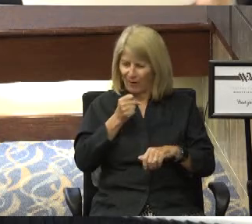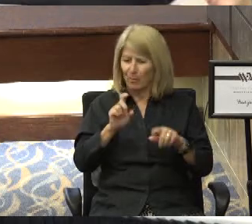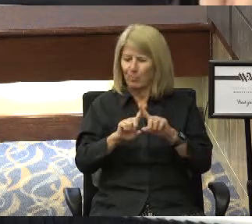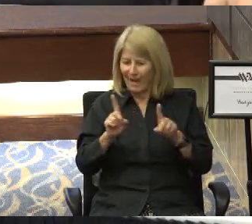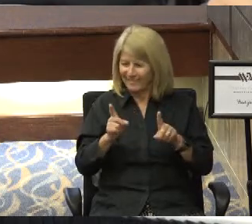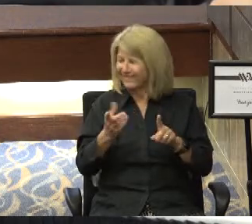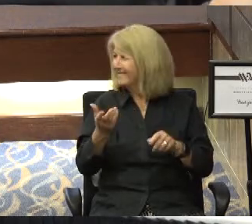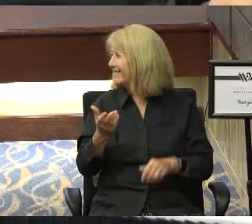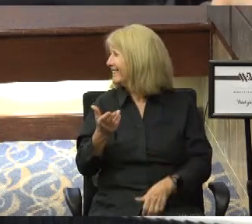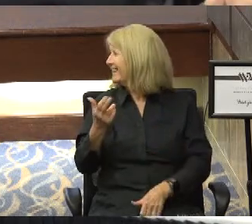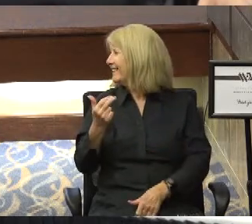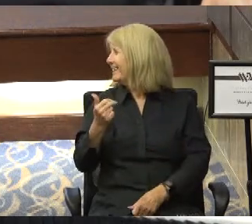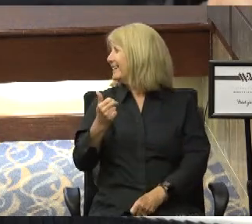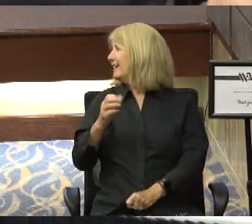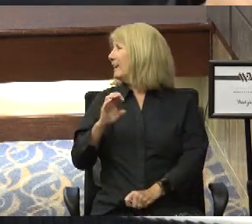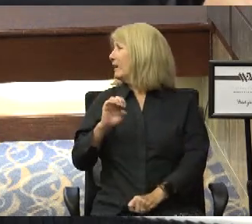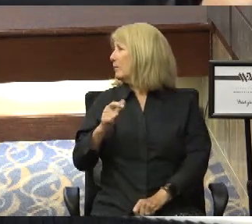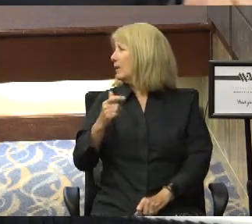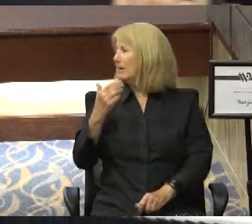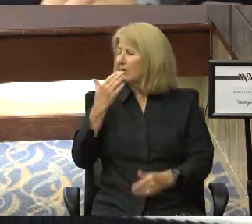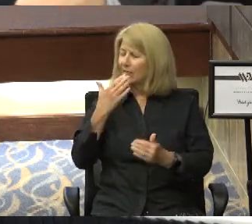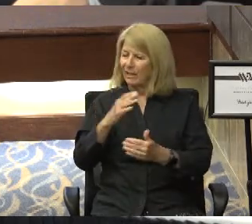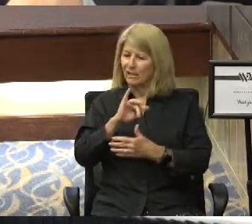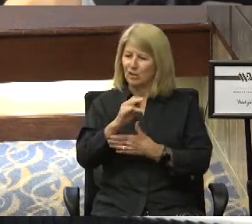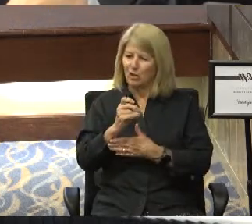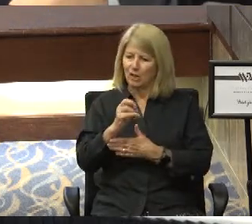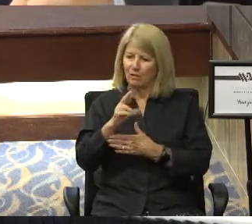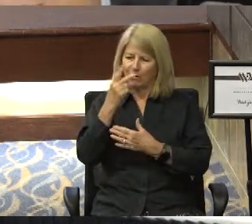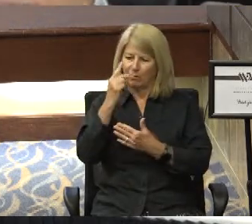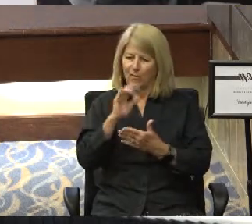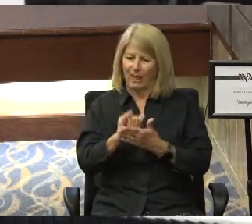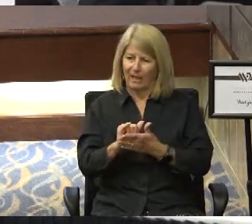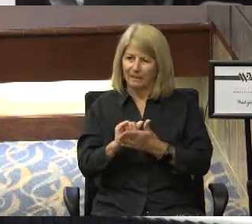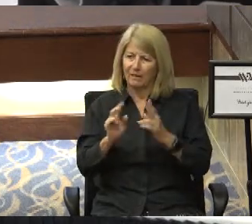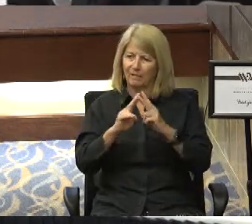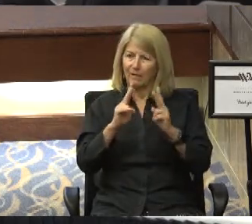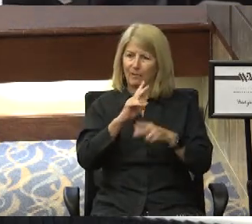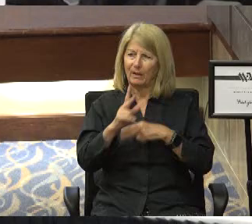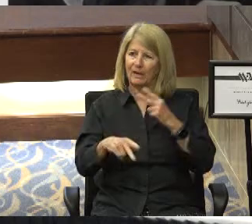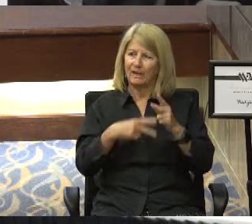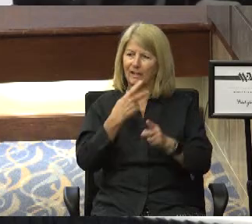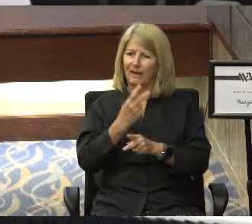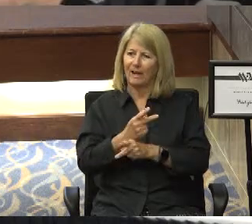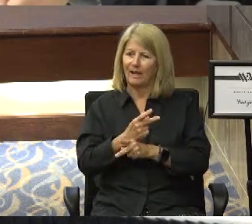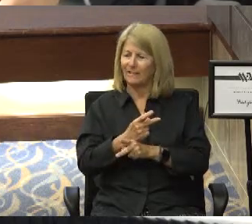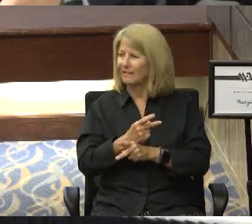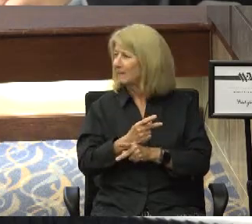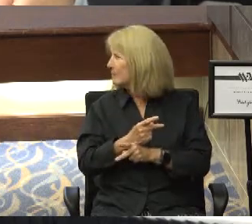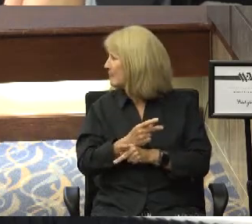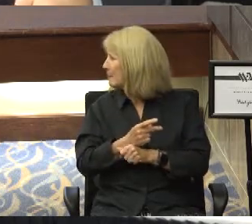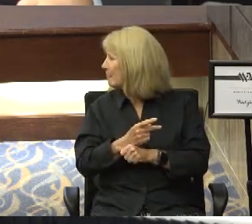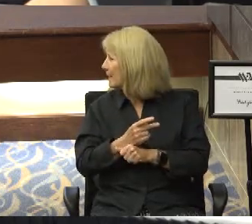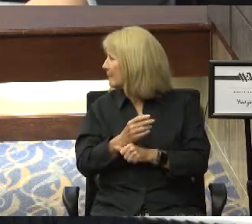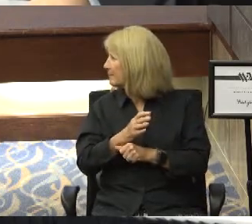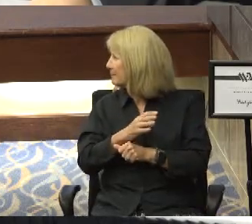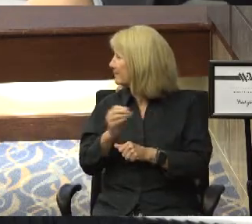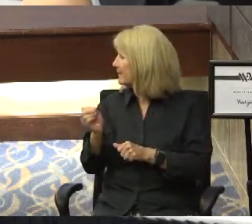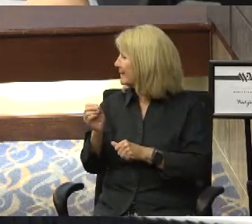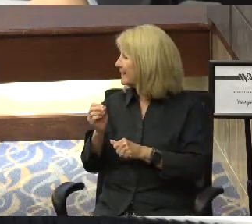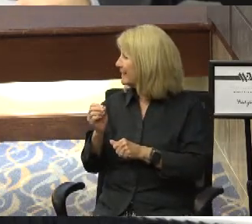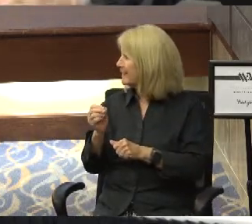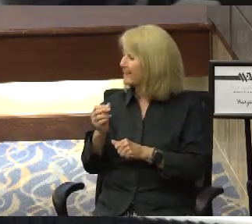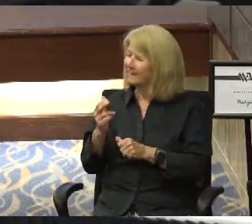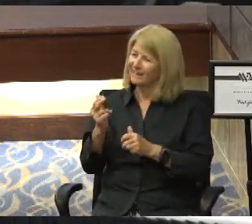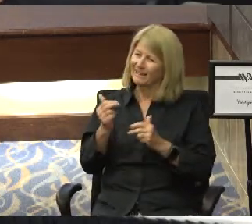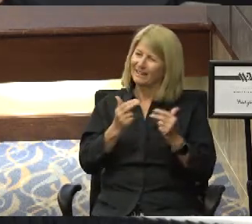now. Well, thank you, Jennifer, for that. That's very kind. I thought you were going to sing some Pointer Sisters songs or something. Would